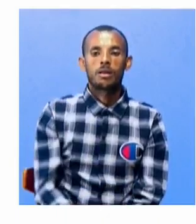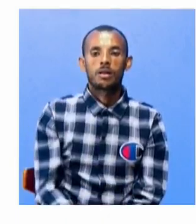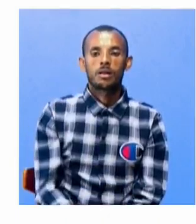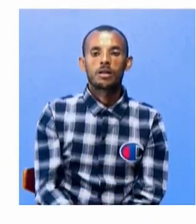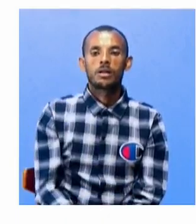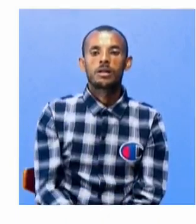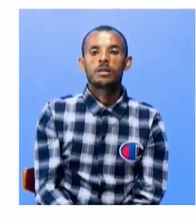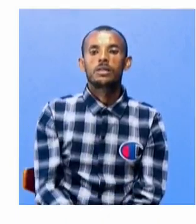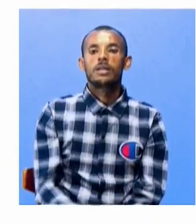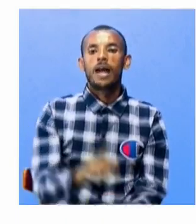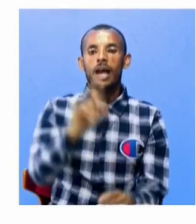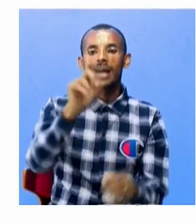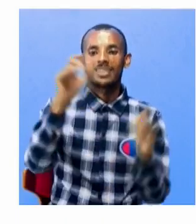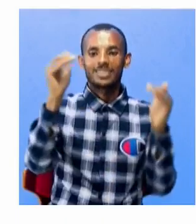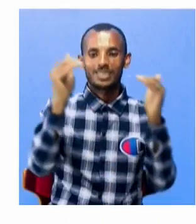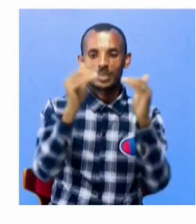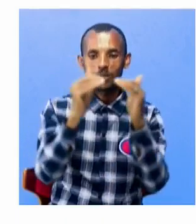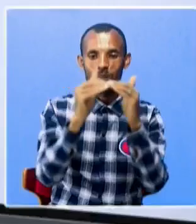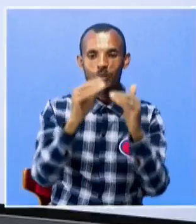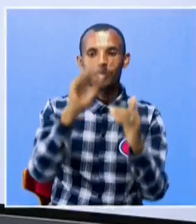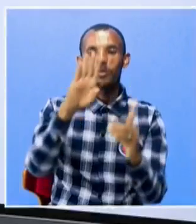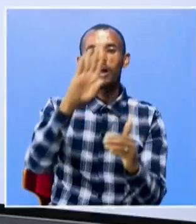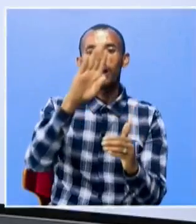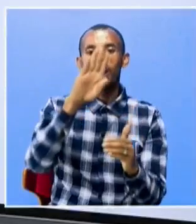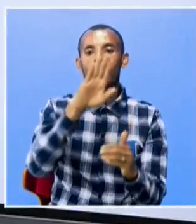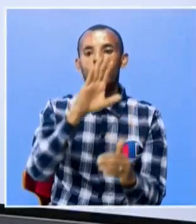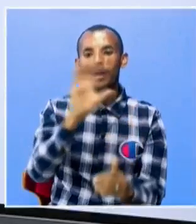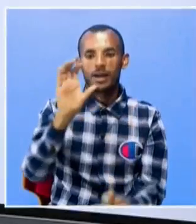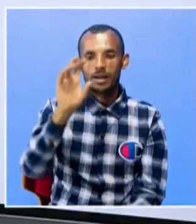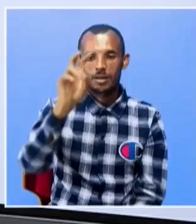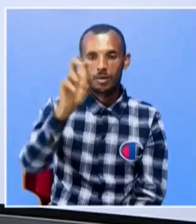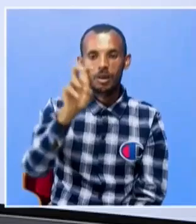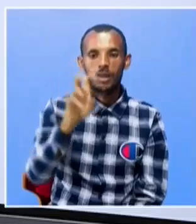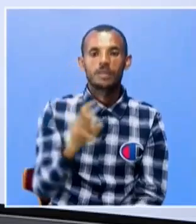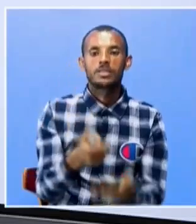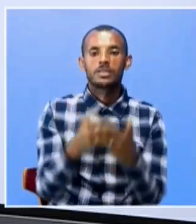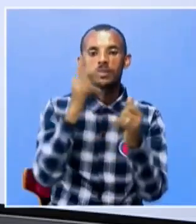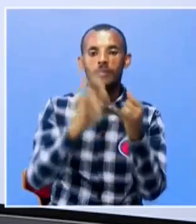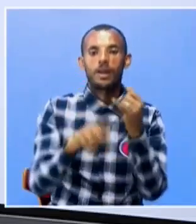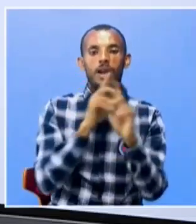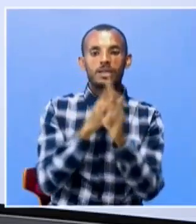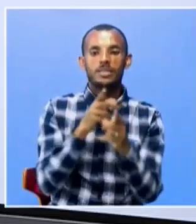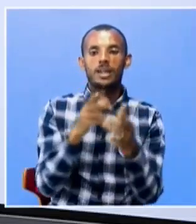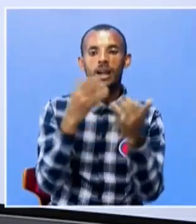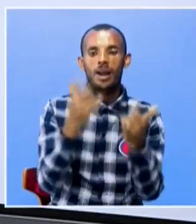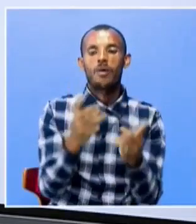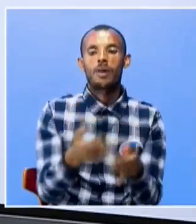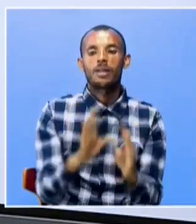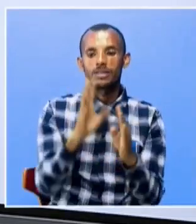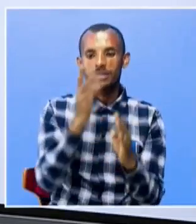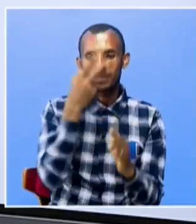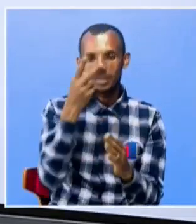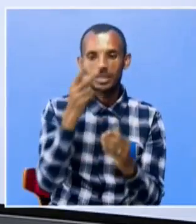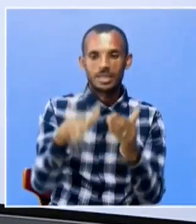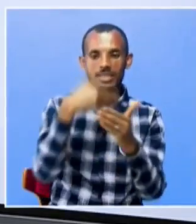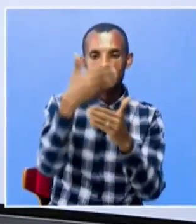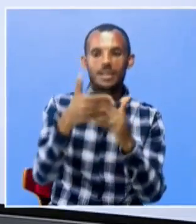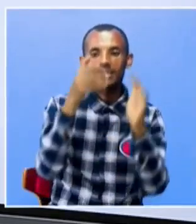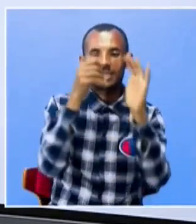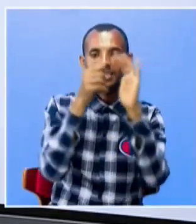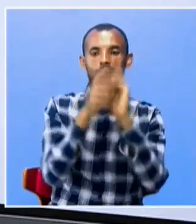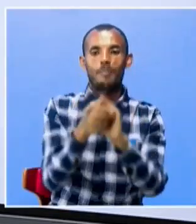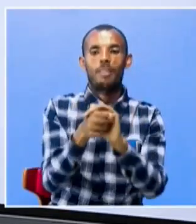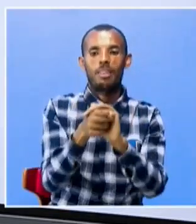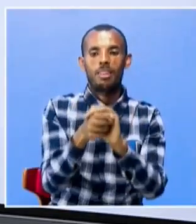420. Therefore, this will be the final answer. Okay, now we'll proceed to the next example.